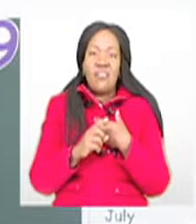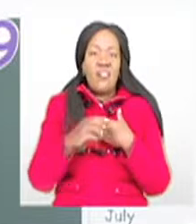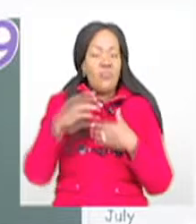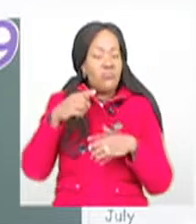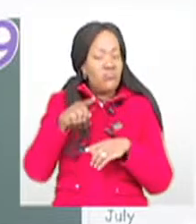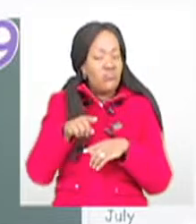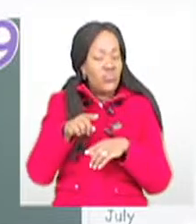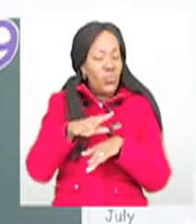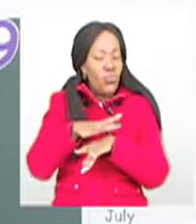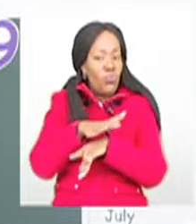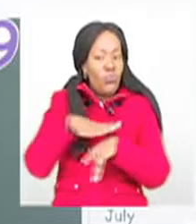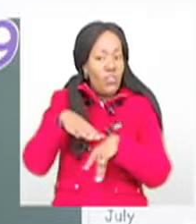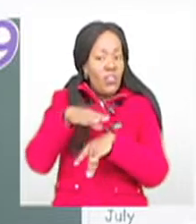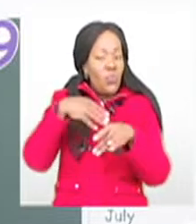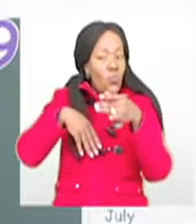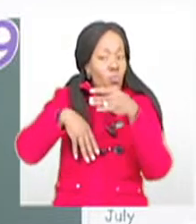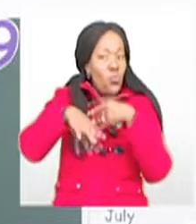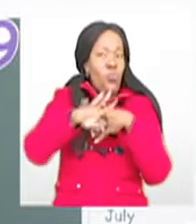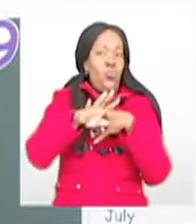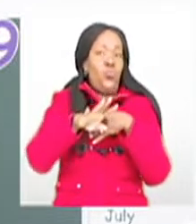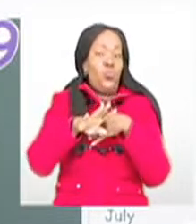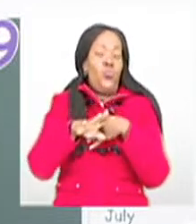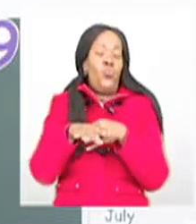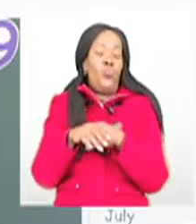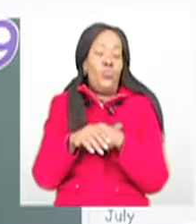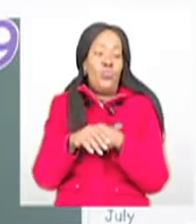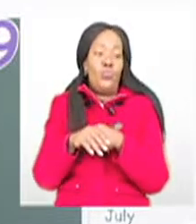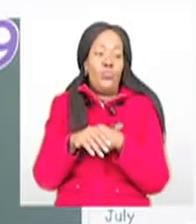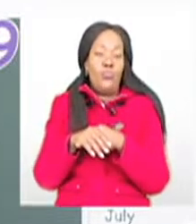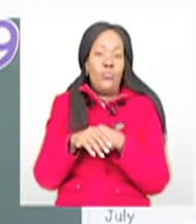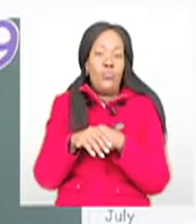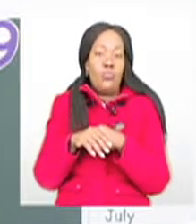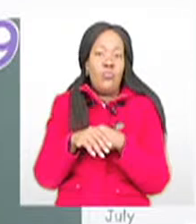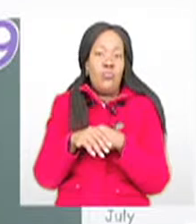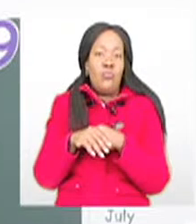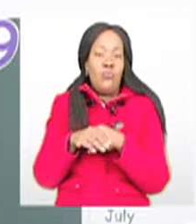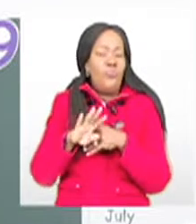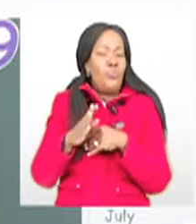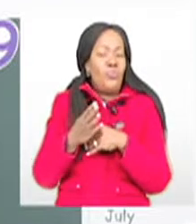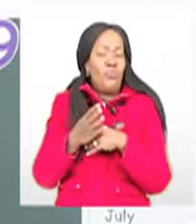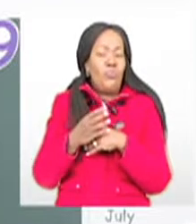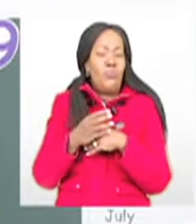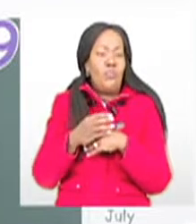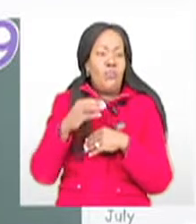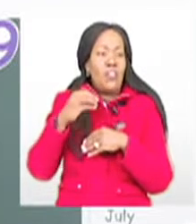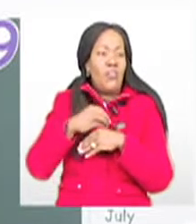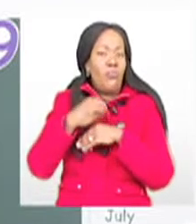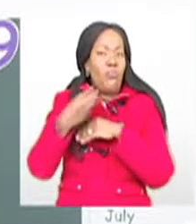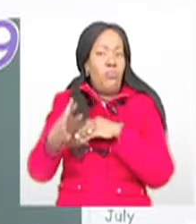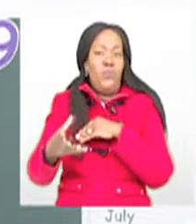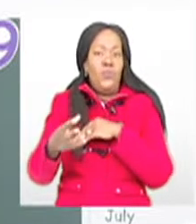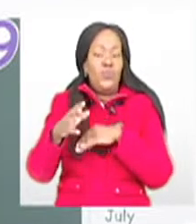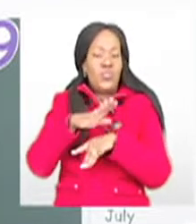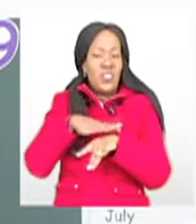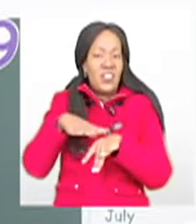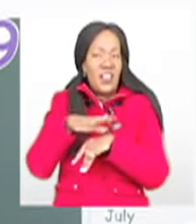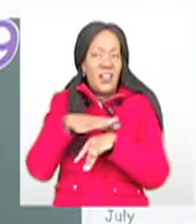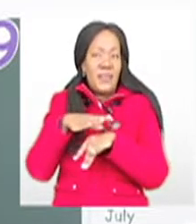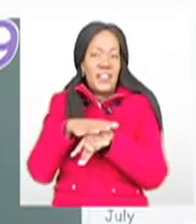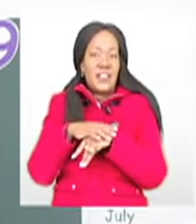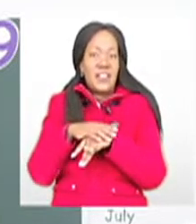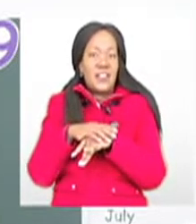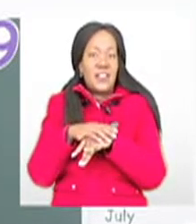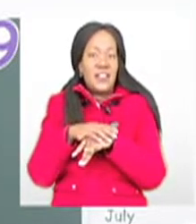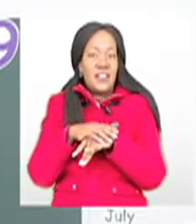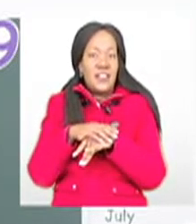out and go astray. We do not want to lose our animals. Now let's get back to